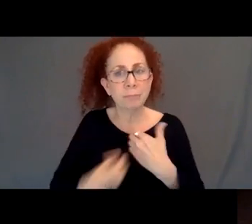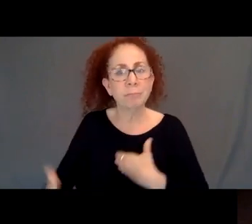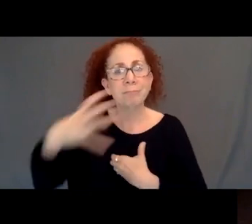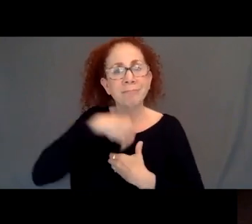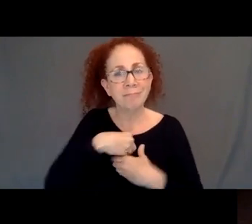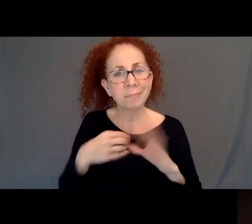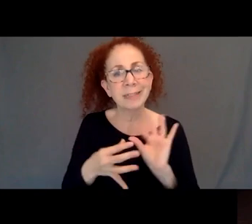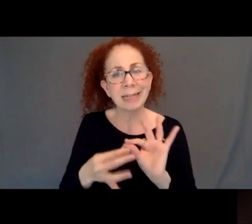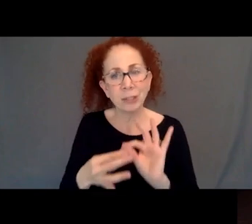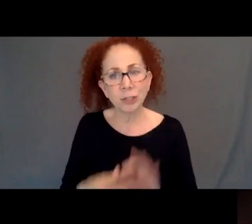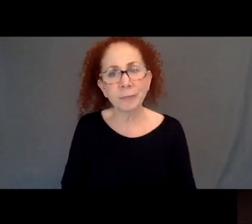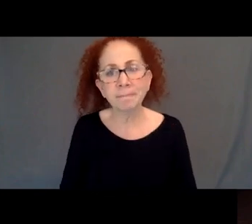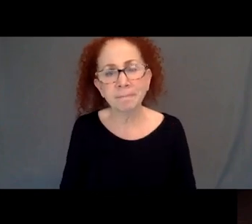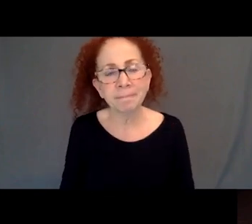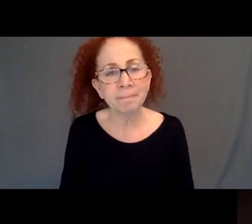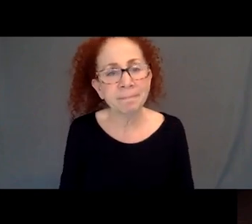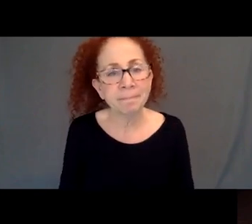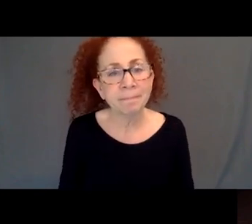that.